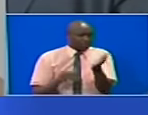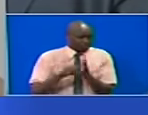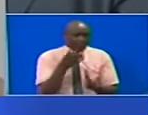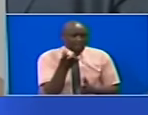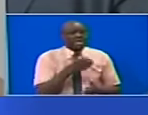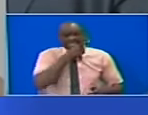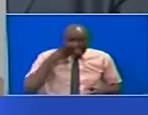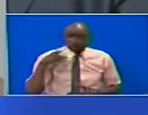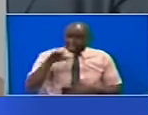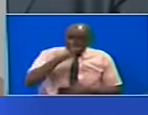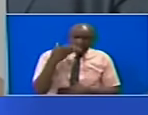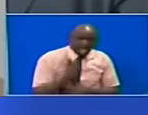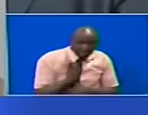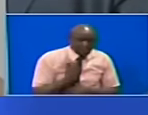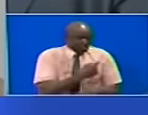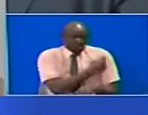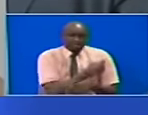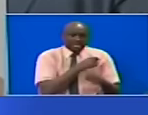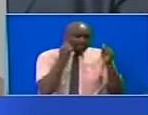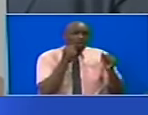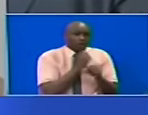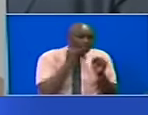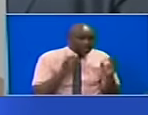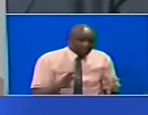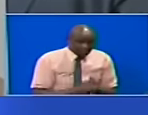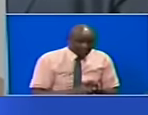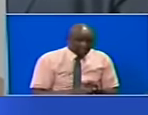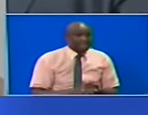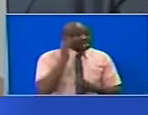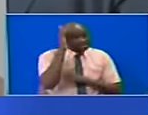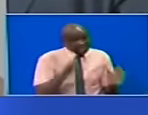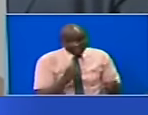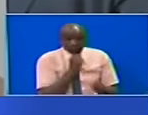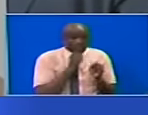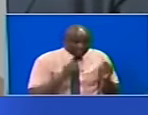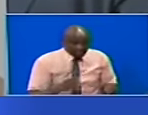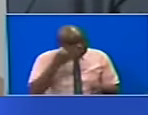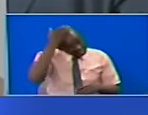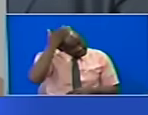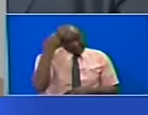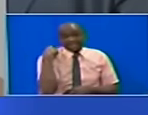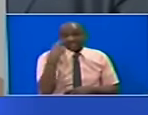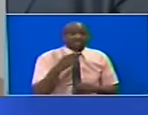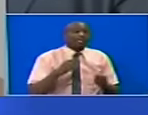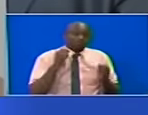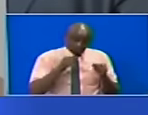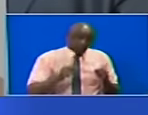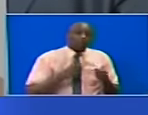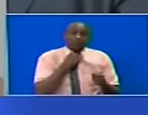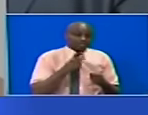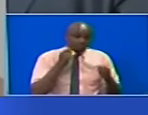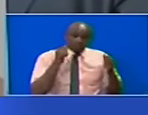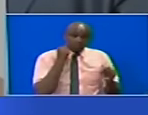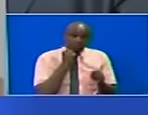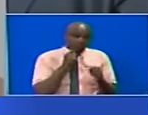drought in many parts of the country. Doctors are on strike and lecturers are on strike. Nurses the other day were also threatening to go on